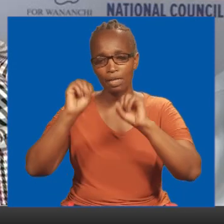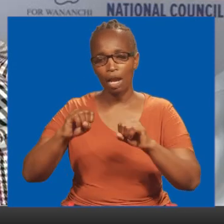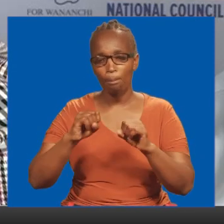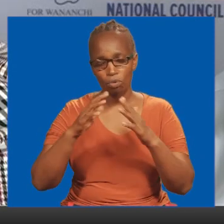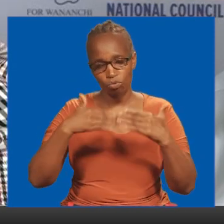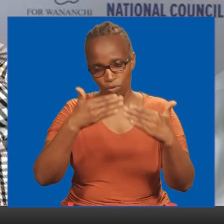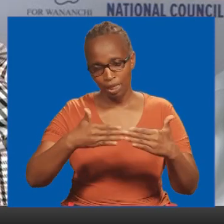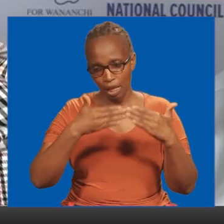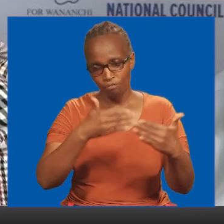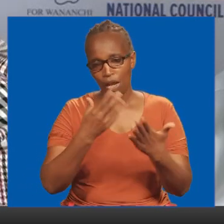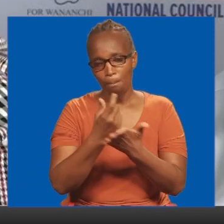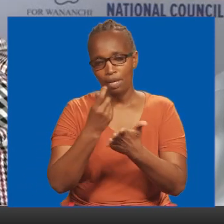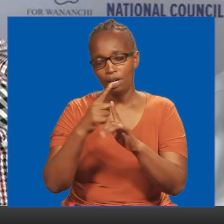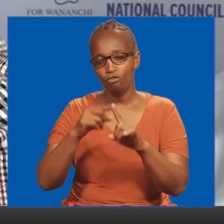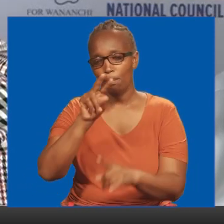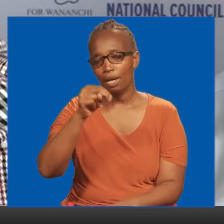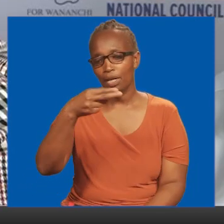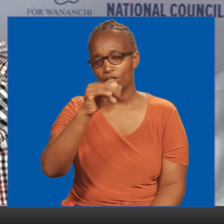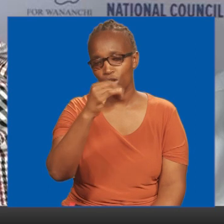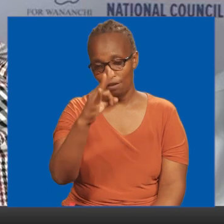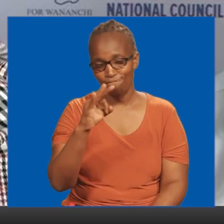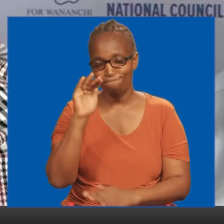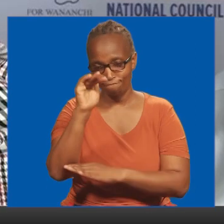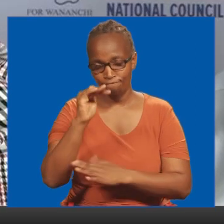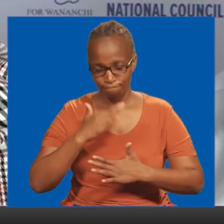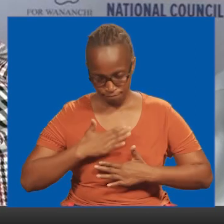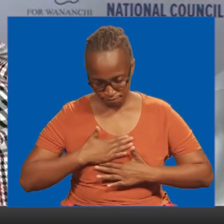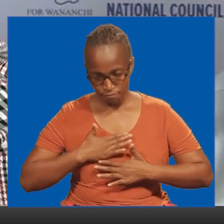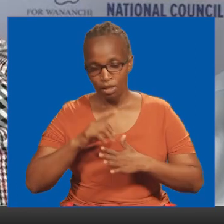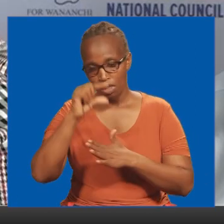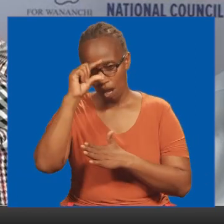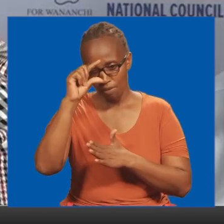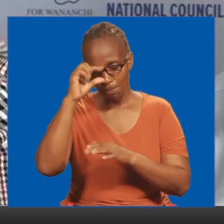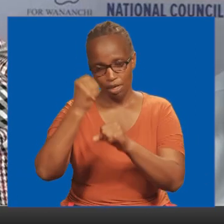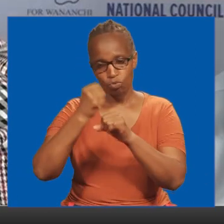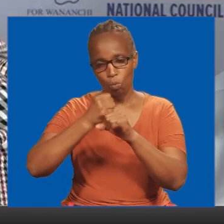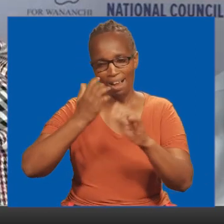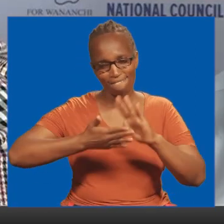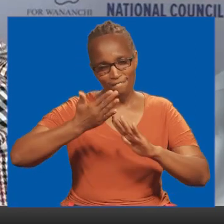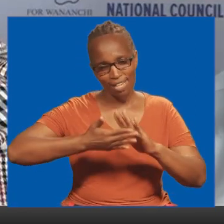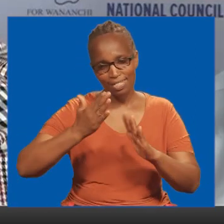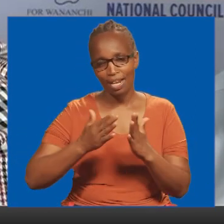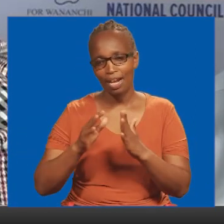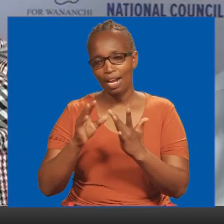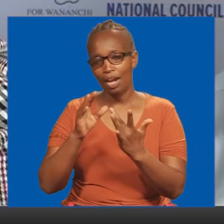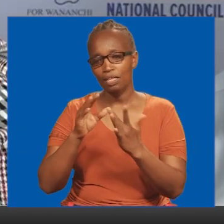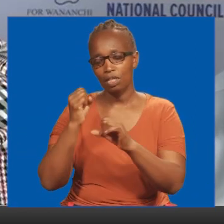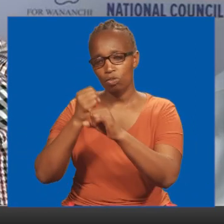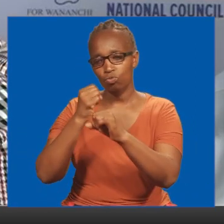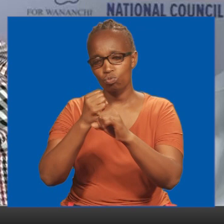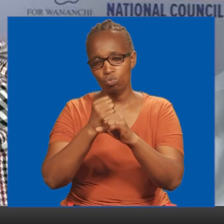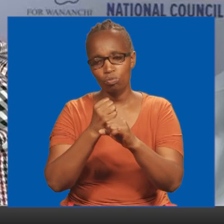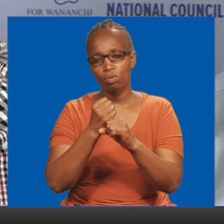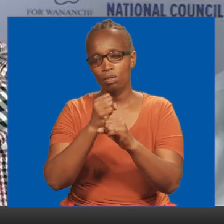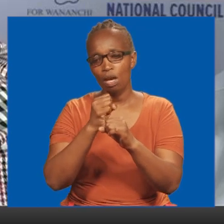the NHIF. We call upon the government to speed up the transition and to especially undertake